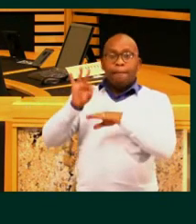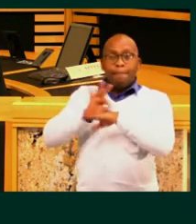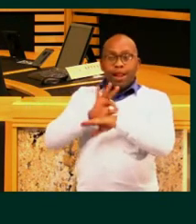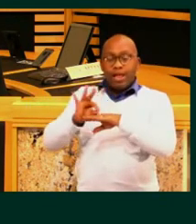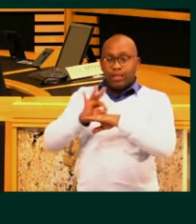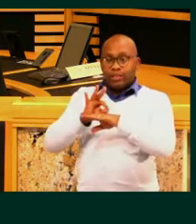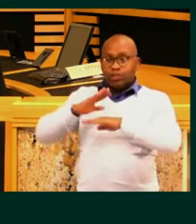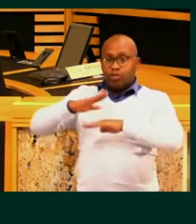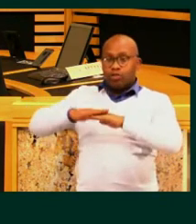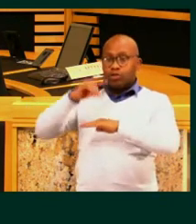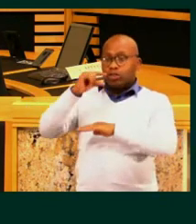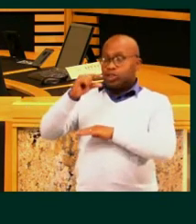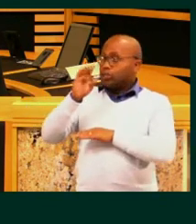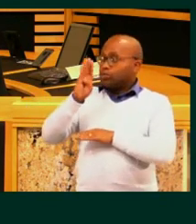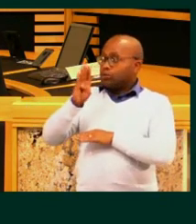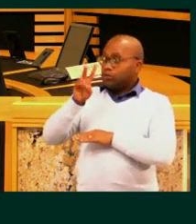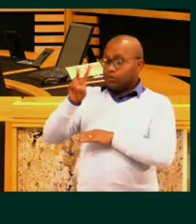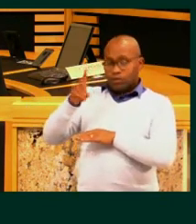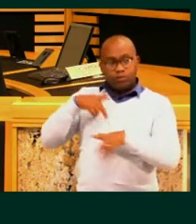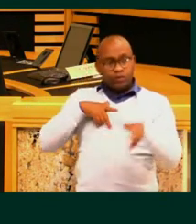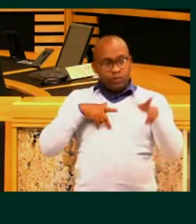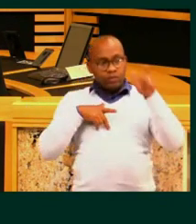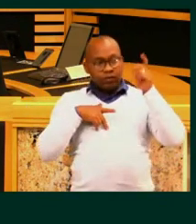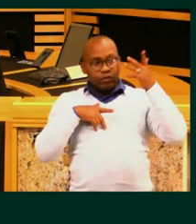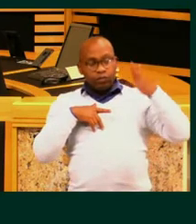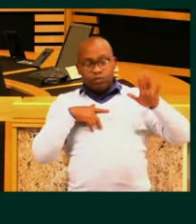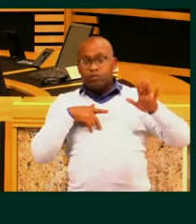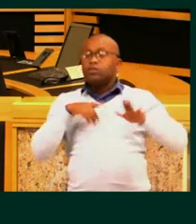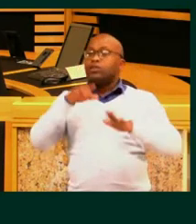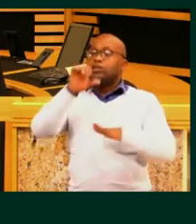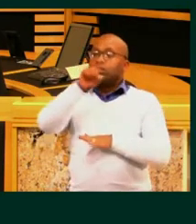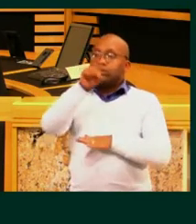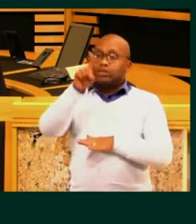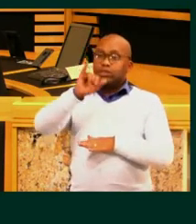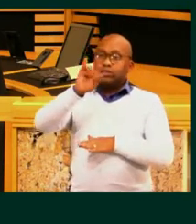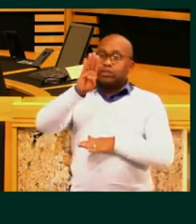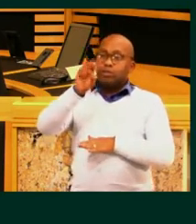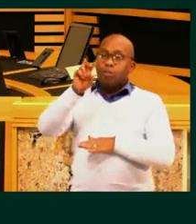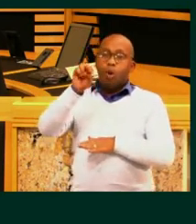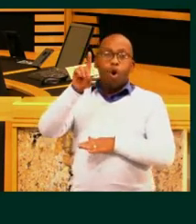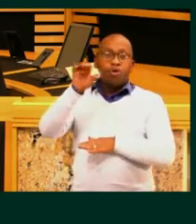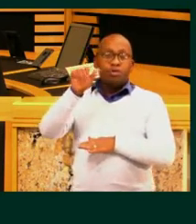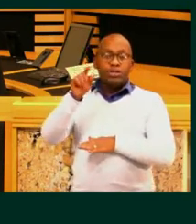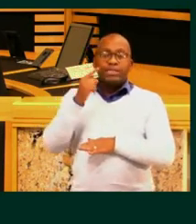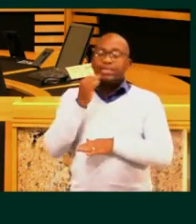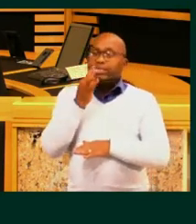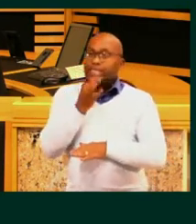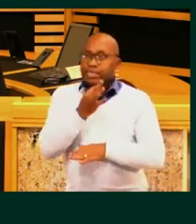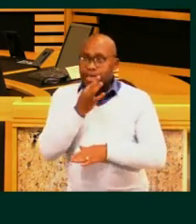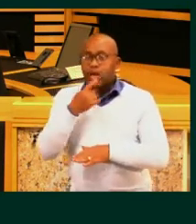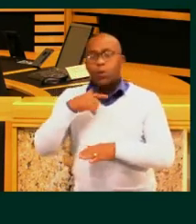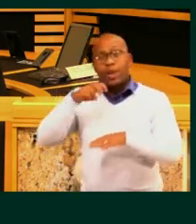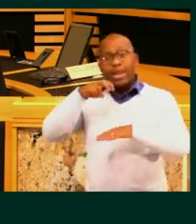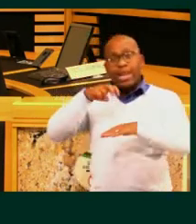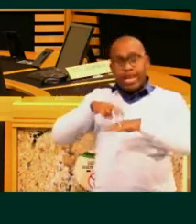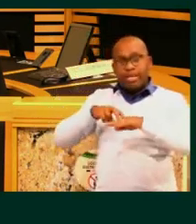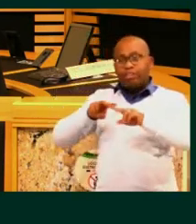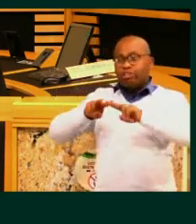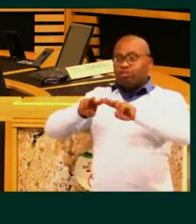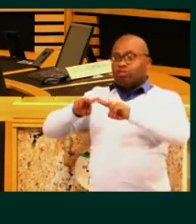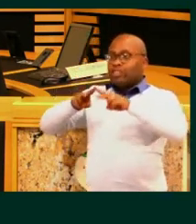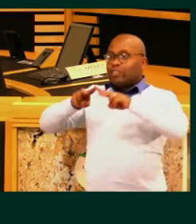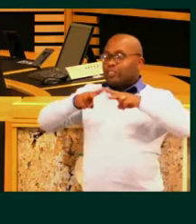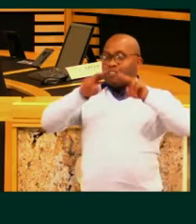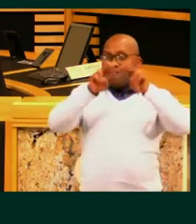honorable Z calling for a multi-stakeholder forum against gender based violence as a province we have